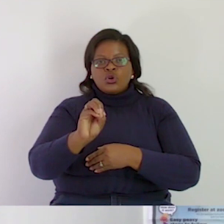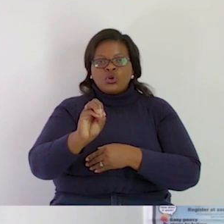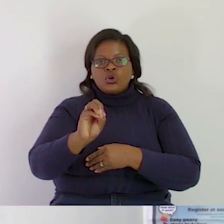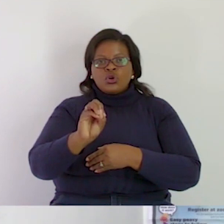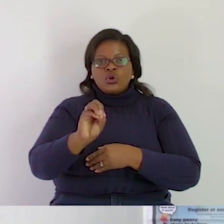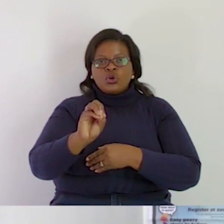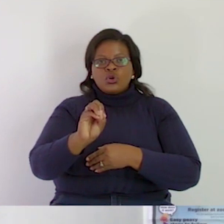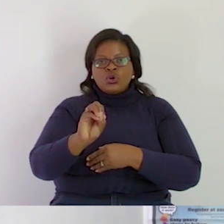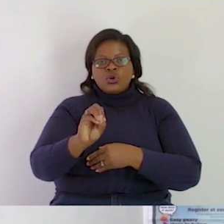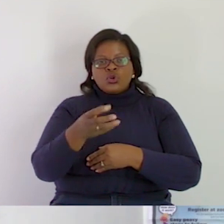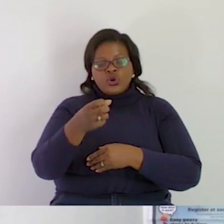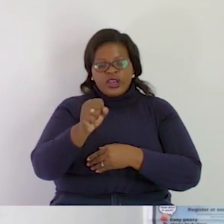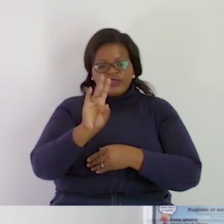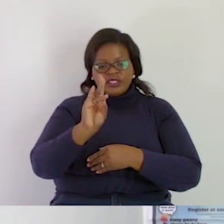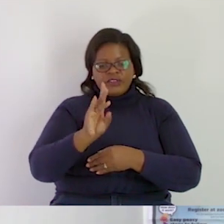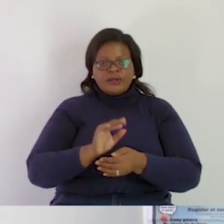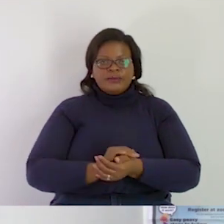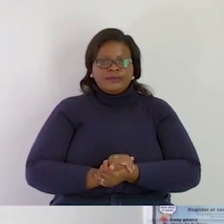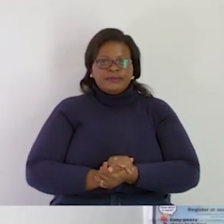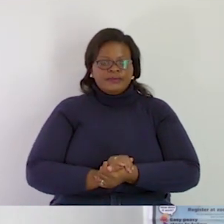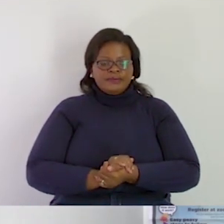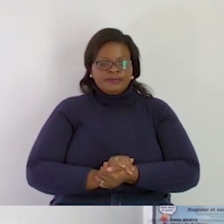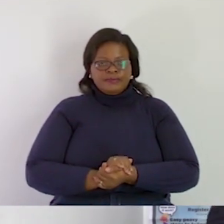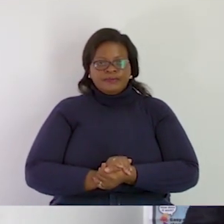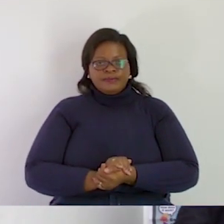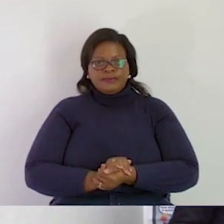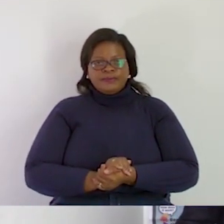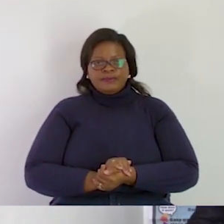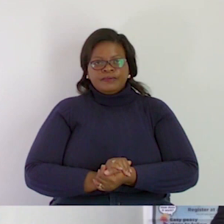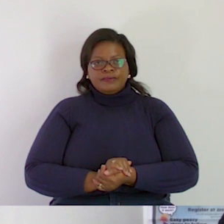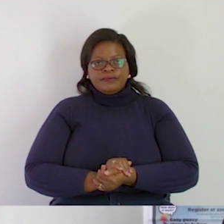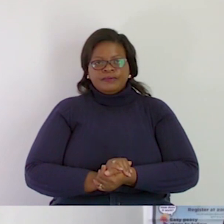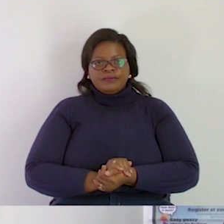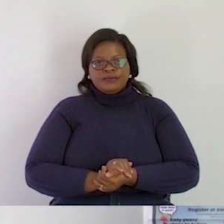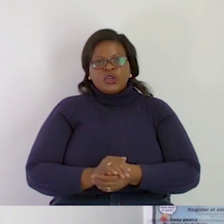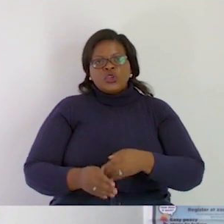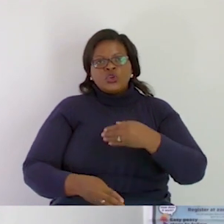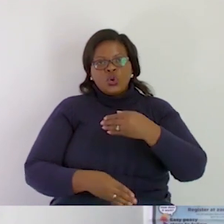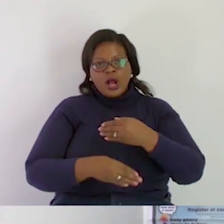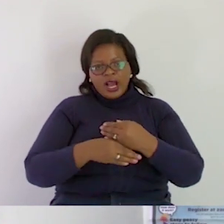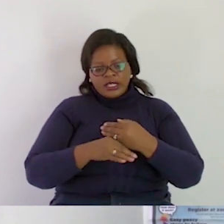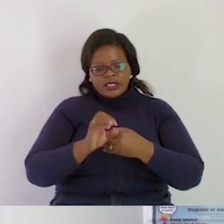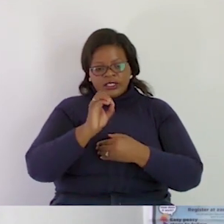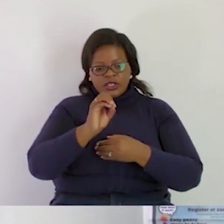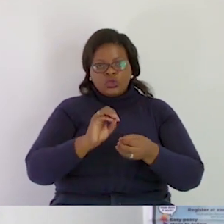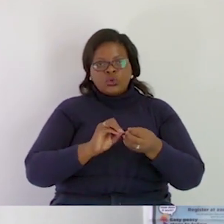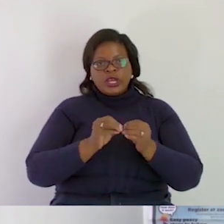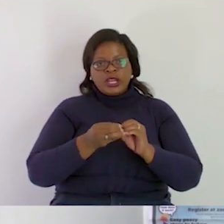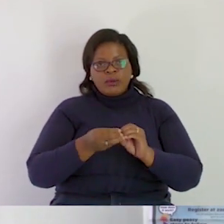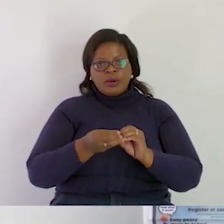you get 7. So when you add 0 to a number, you get that